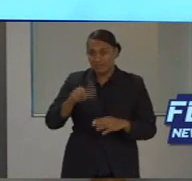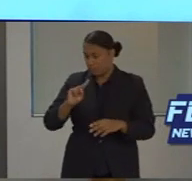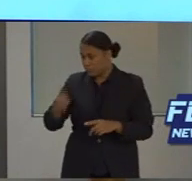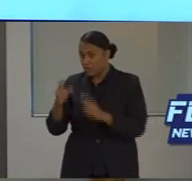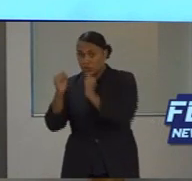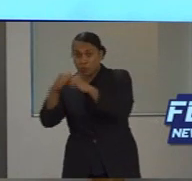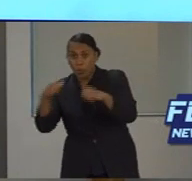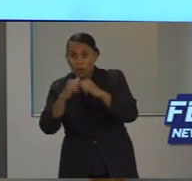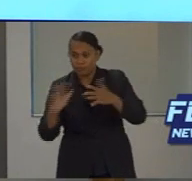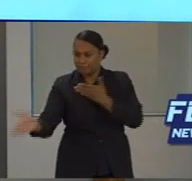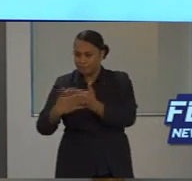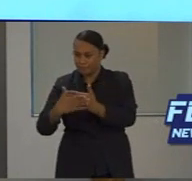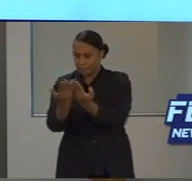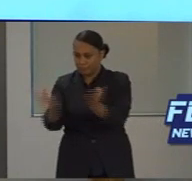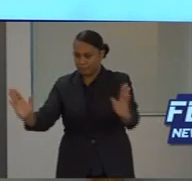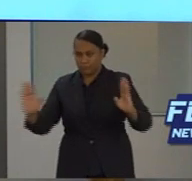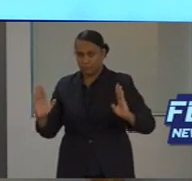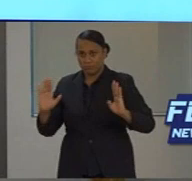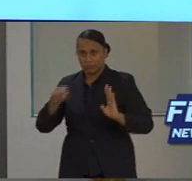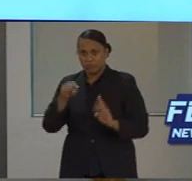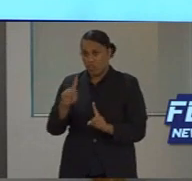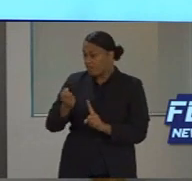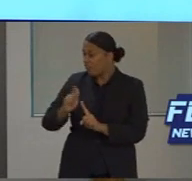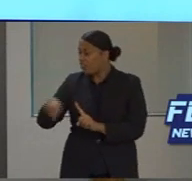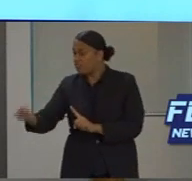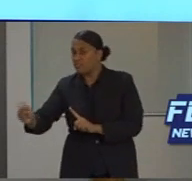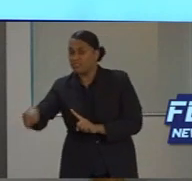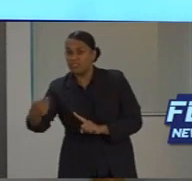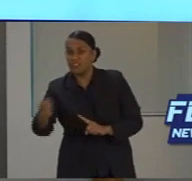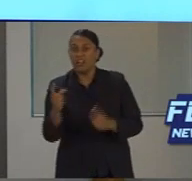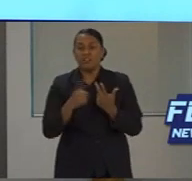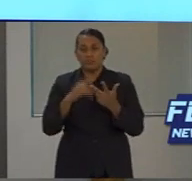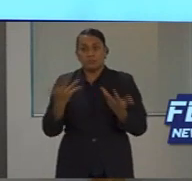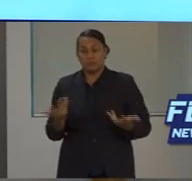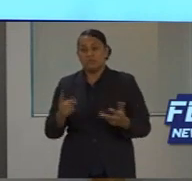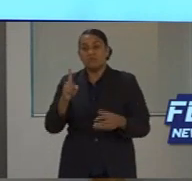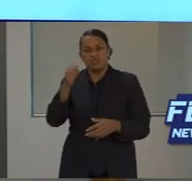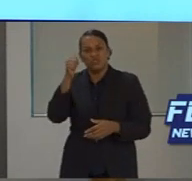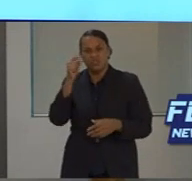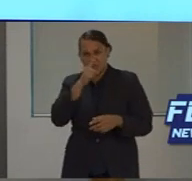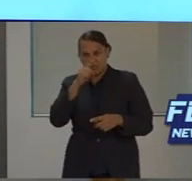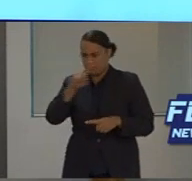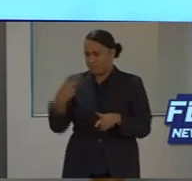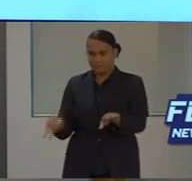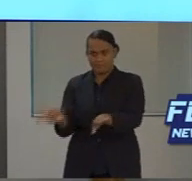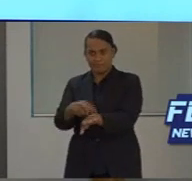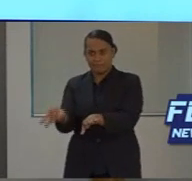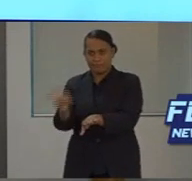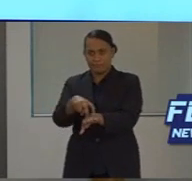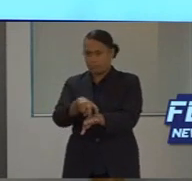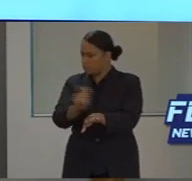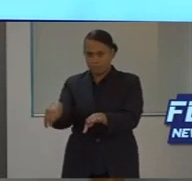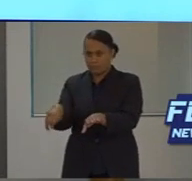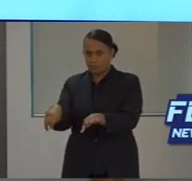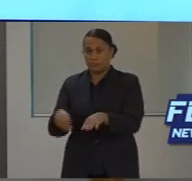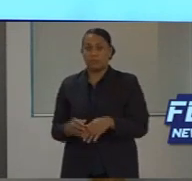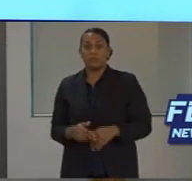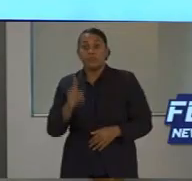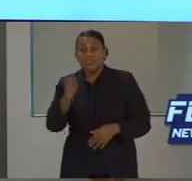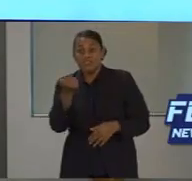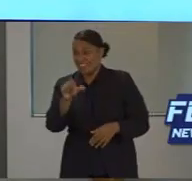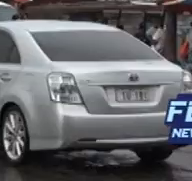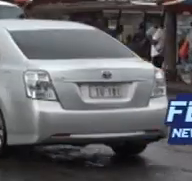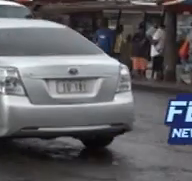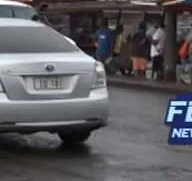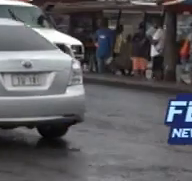However, no passengers will be allowed to disembark or embark. No one in and no one